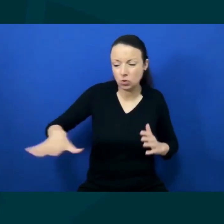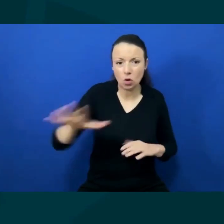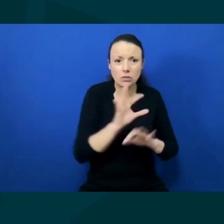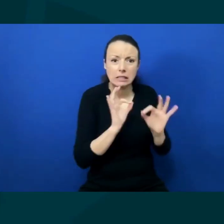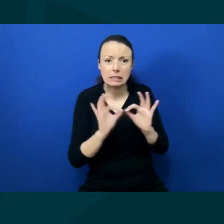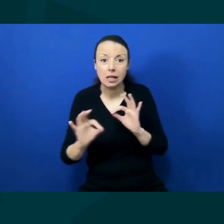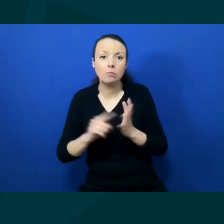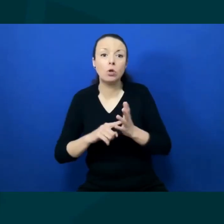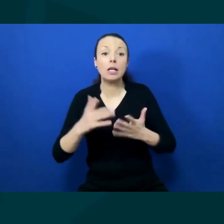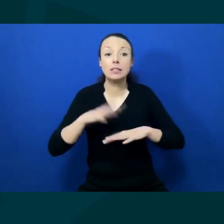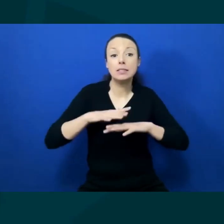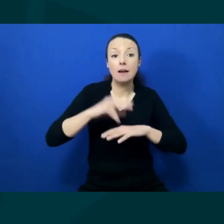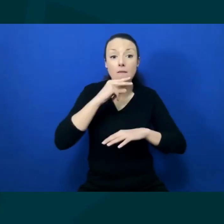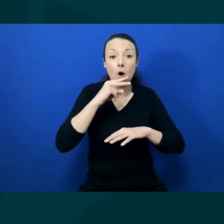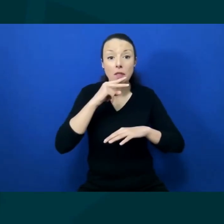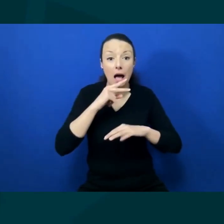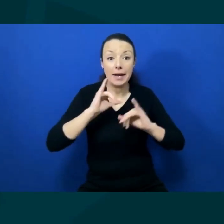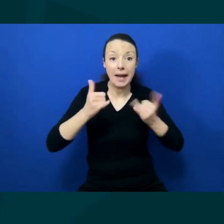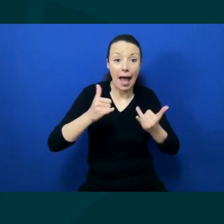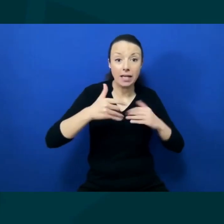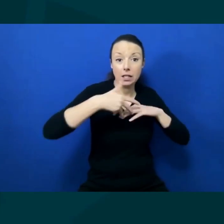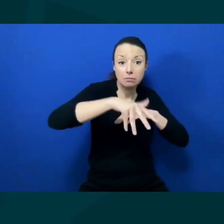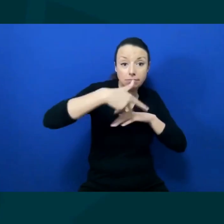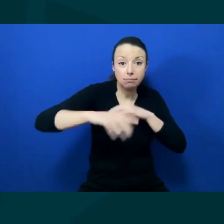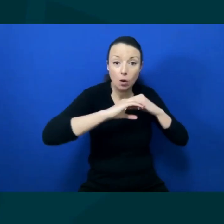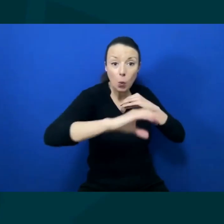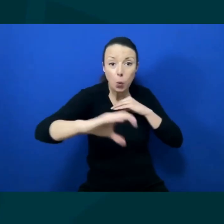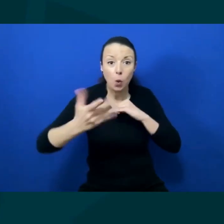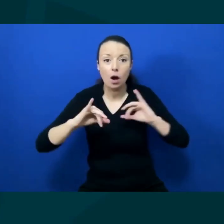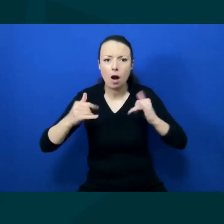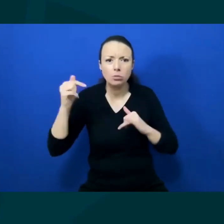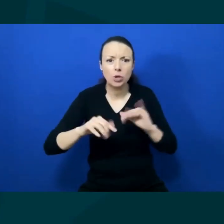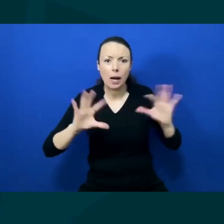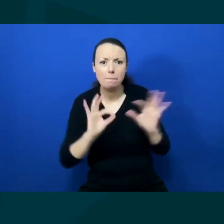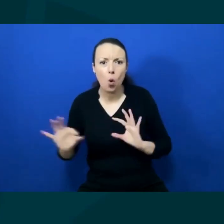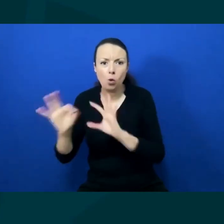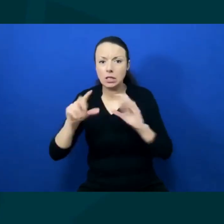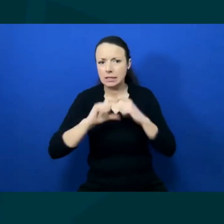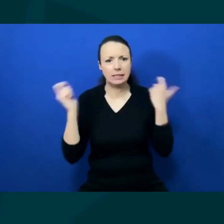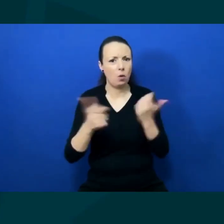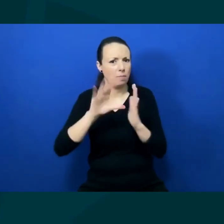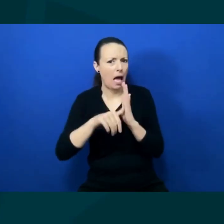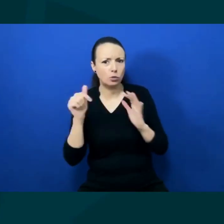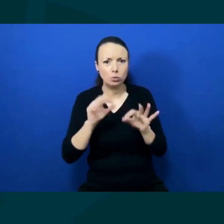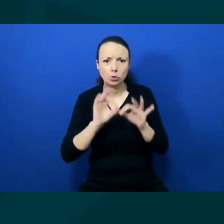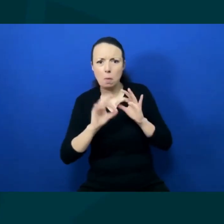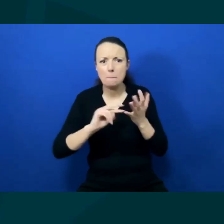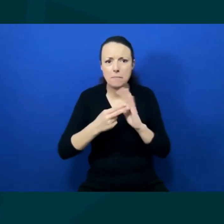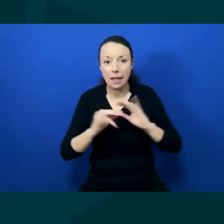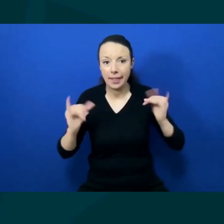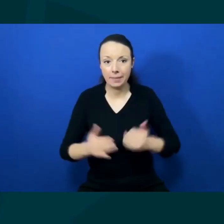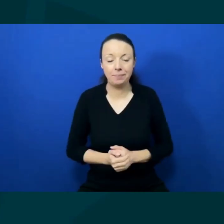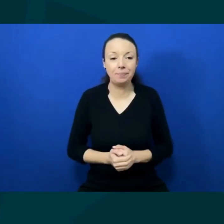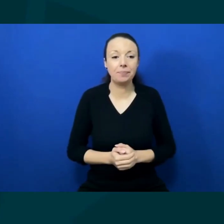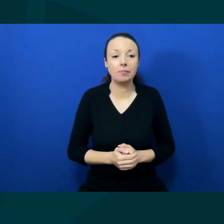city. The whole water drainage system is a system of connected vessels where the entire city area has